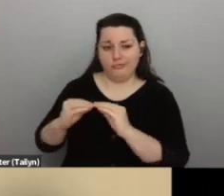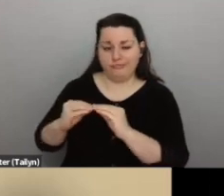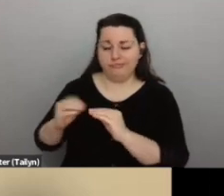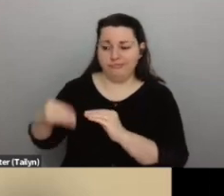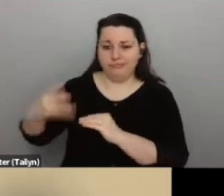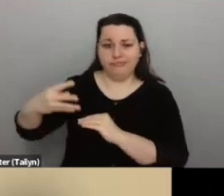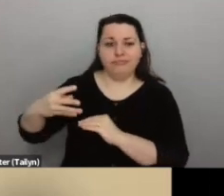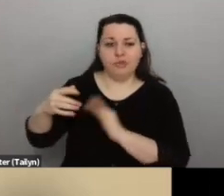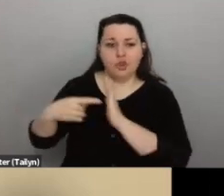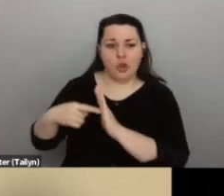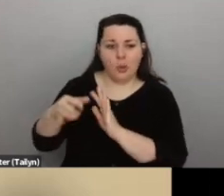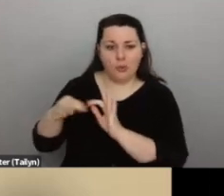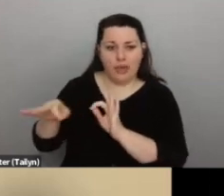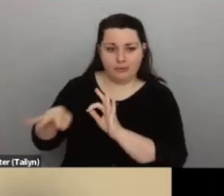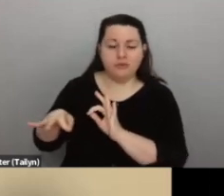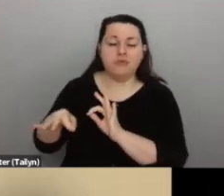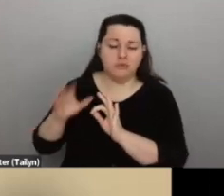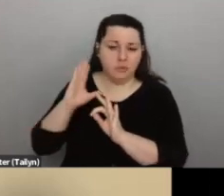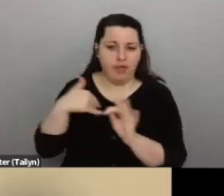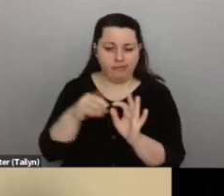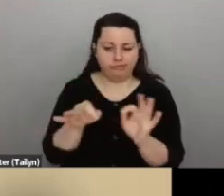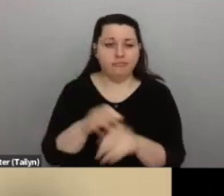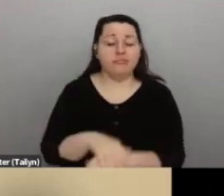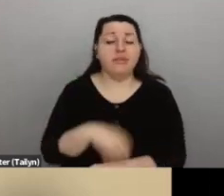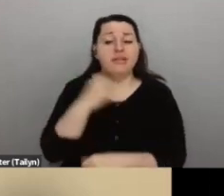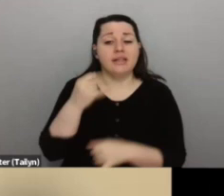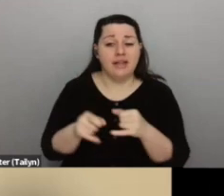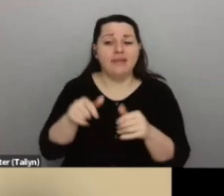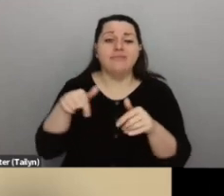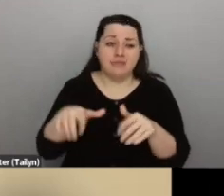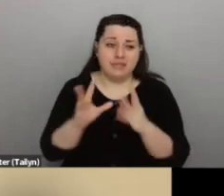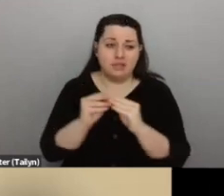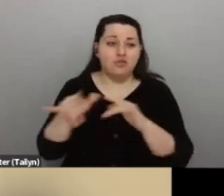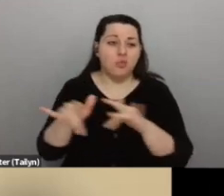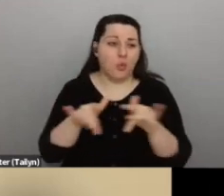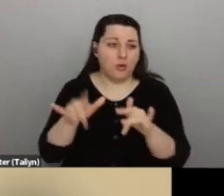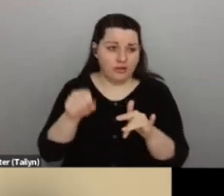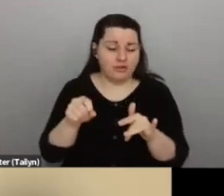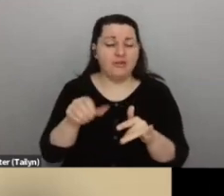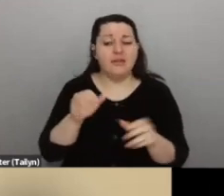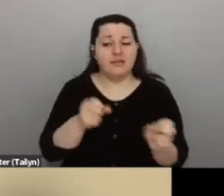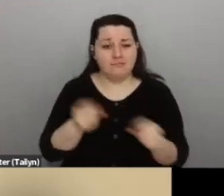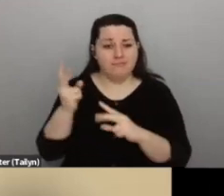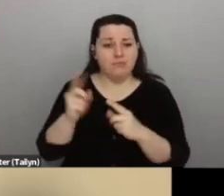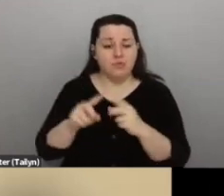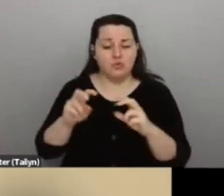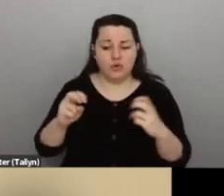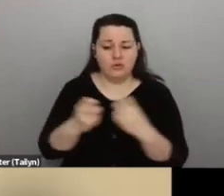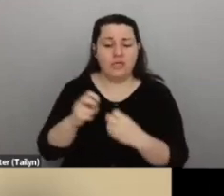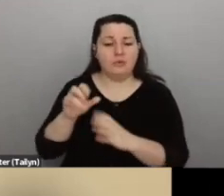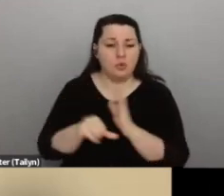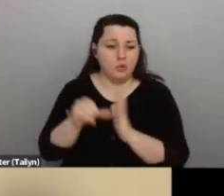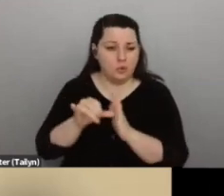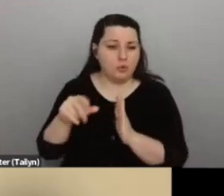and you'll have them on your screen. And last, this session is being recorded. It will be uploaded to the Roundtable's YouTube page and